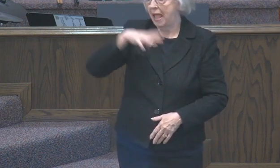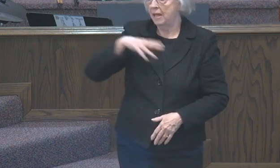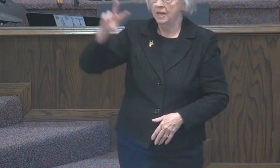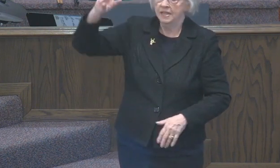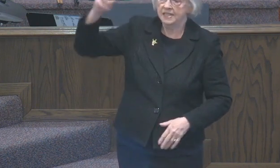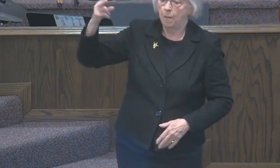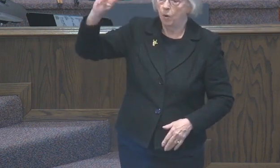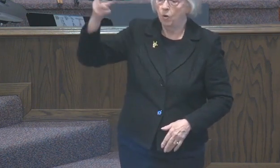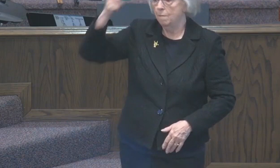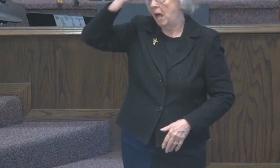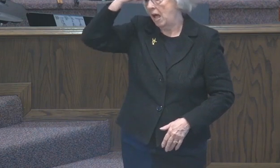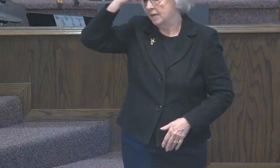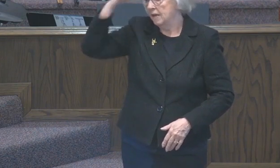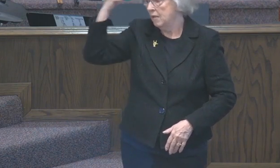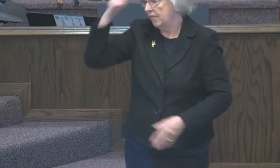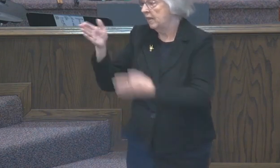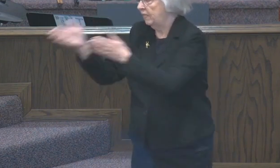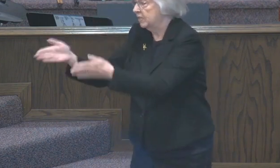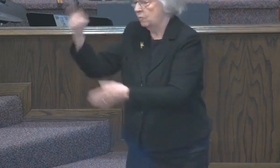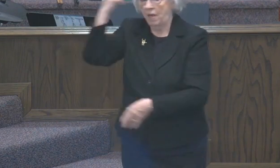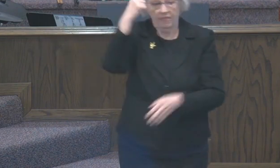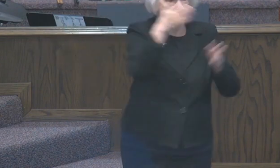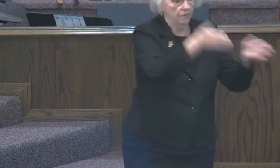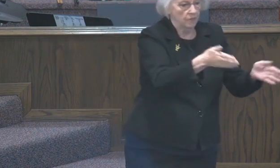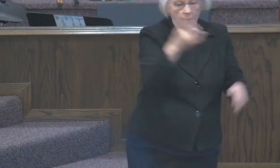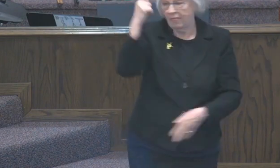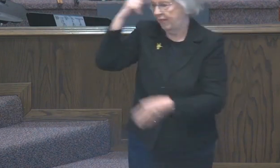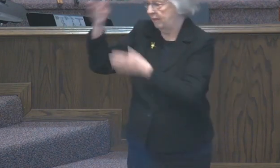be submissive to His will. And here's the thing.